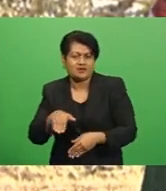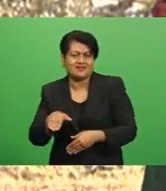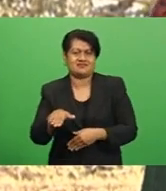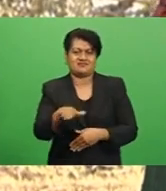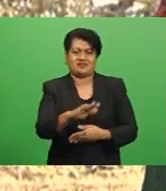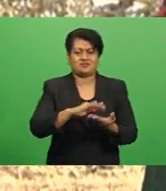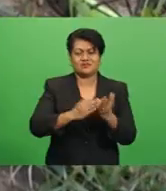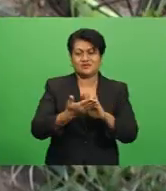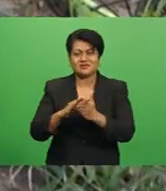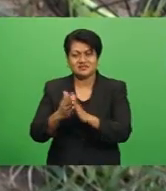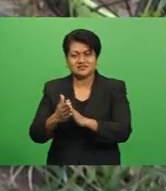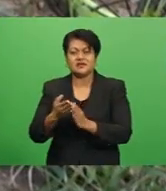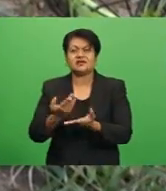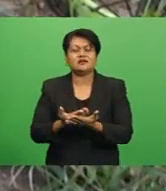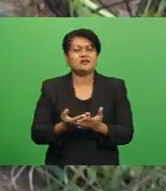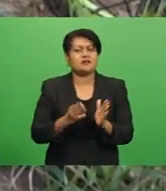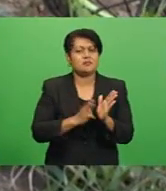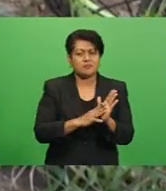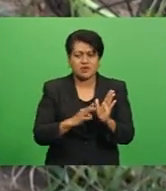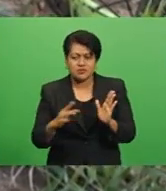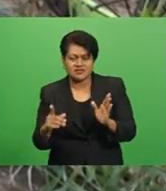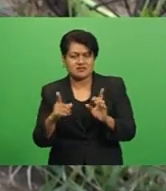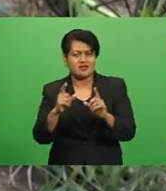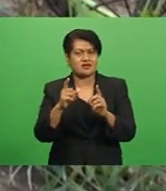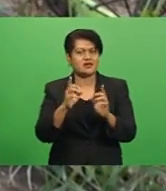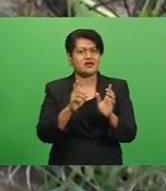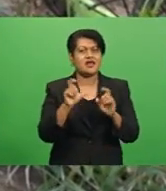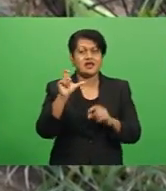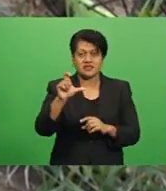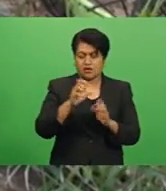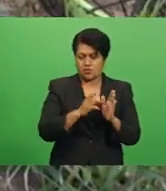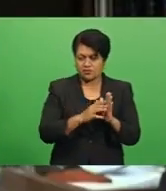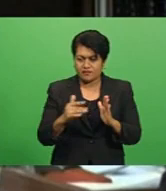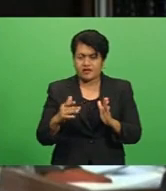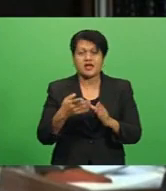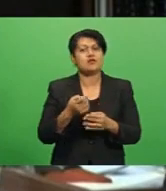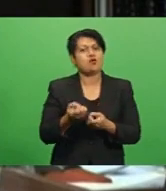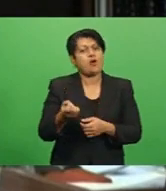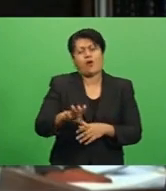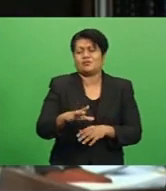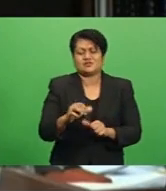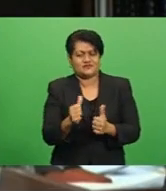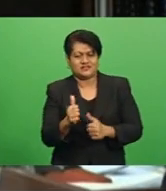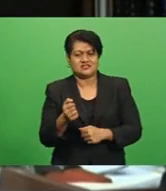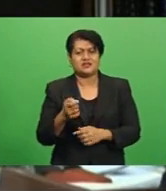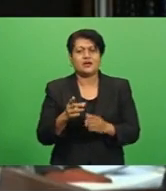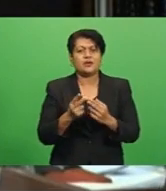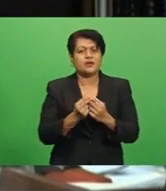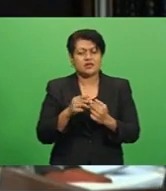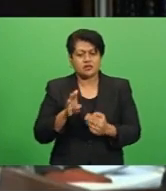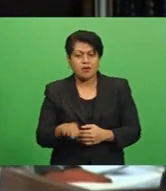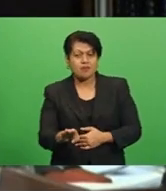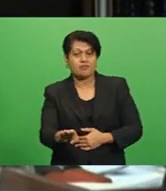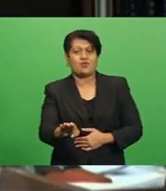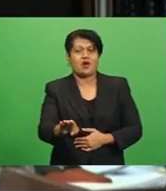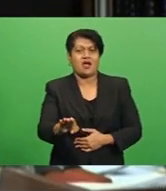communities in Madhuata, Lakondrove, and are almost done with Mbua. For the most hit